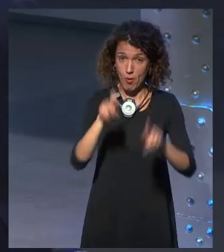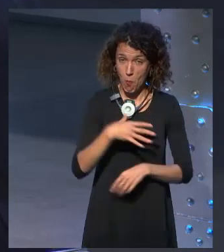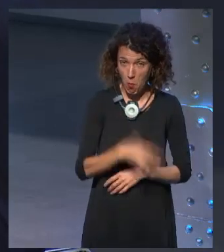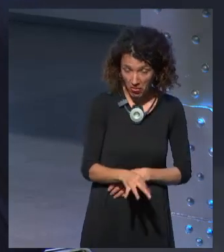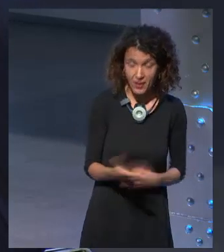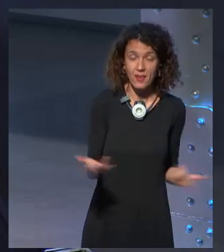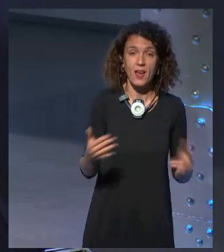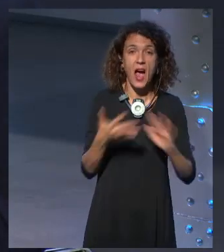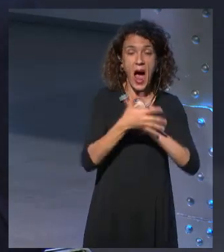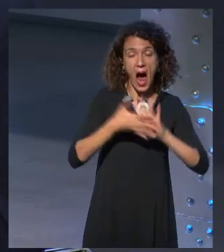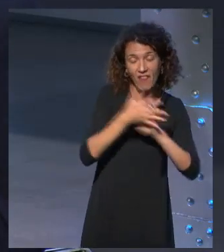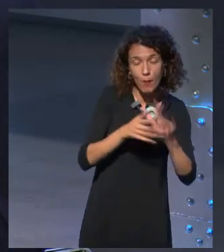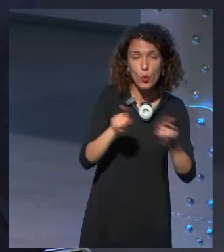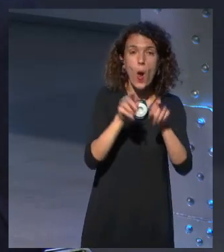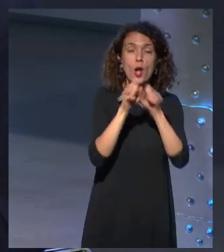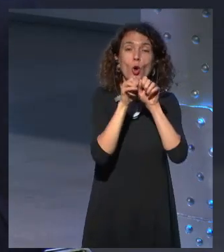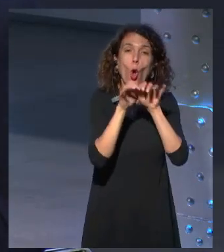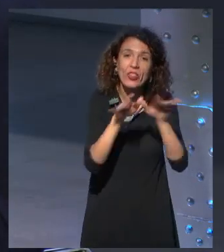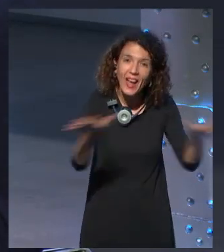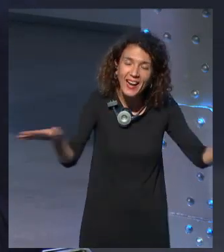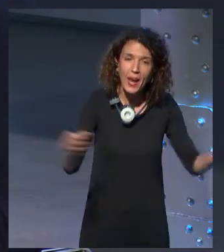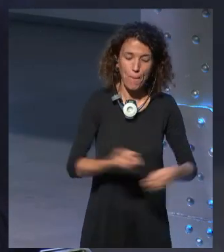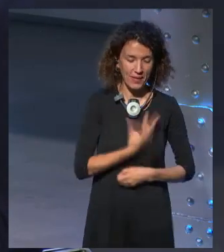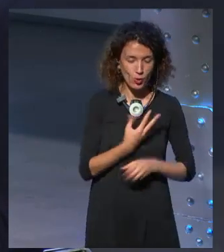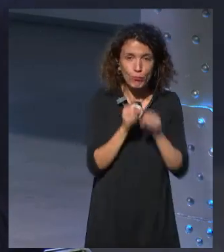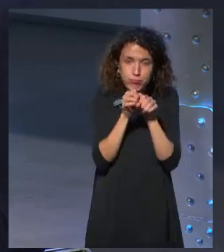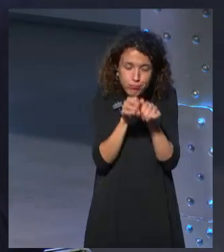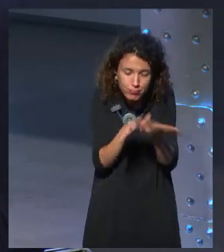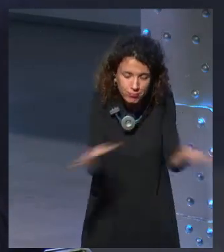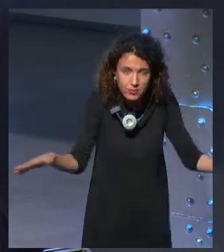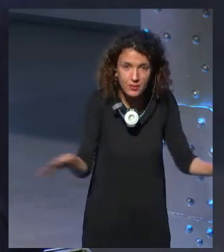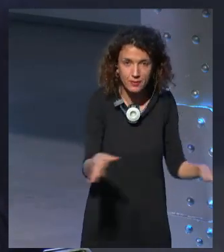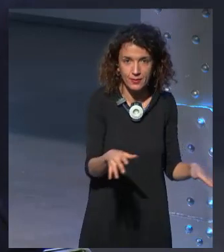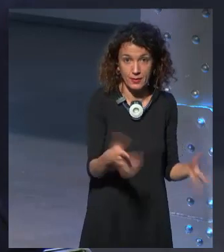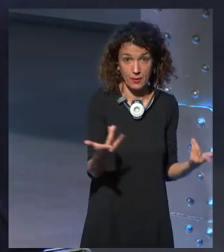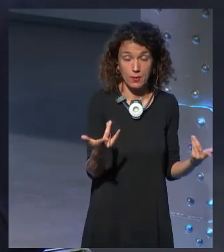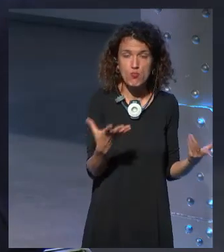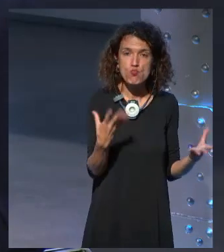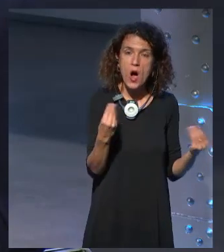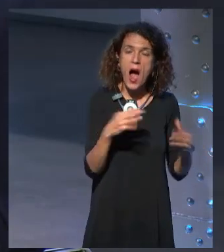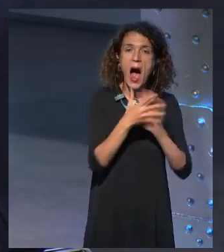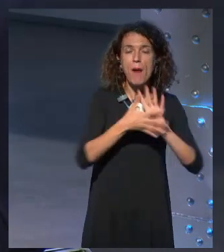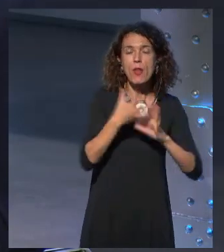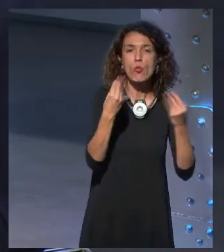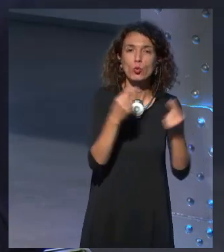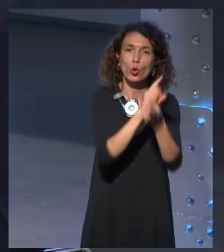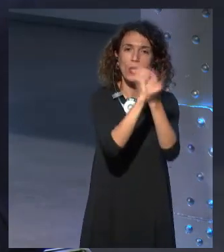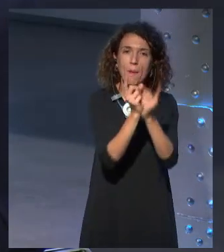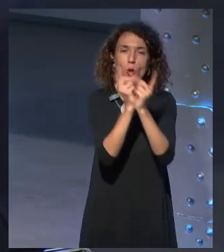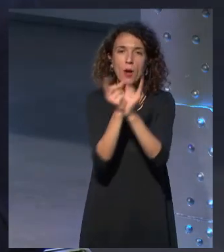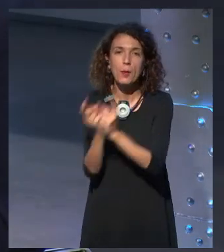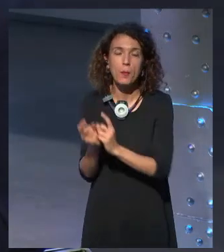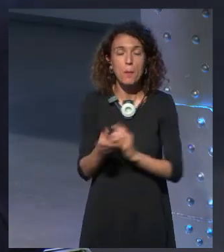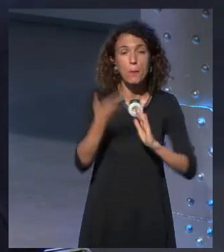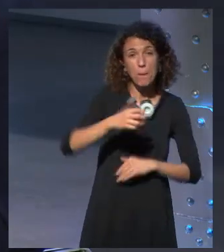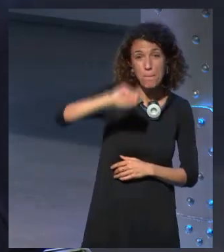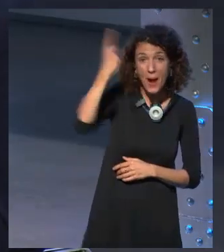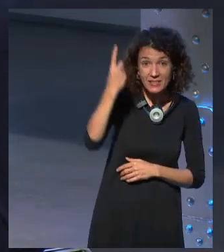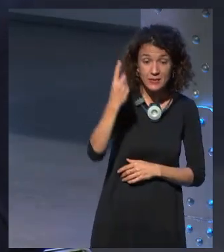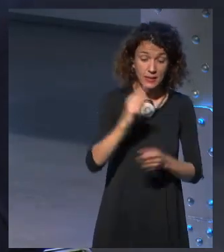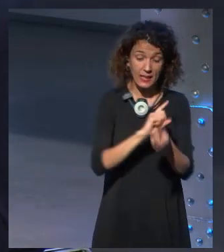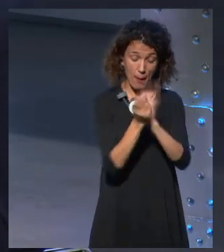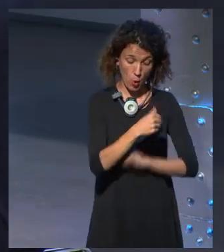questions. We've talked about spreading this passion to children. We are speaking about a shift.